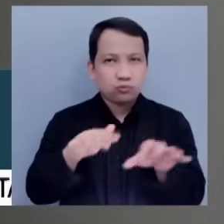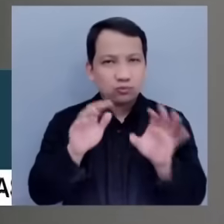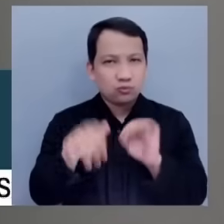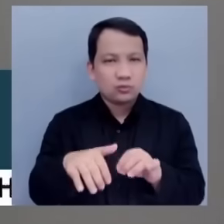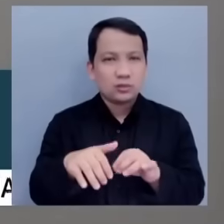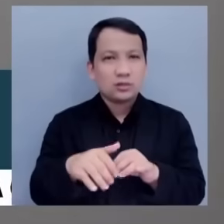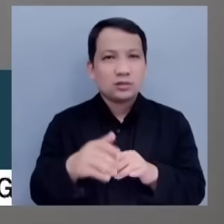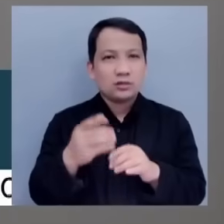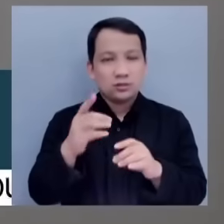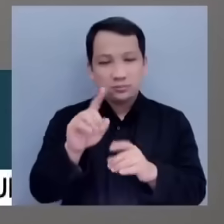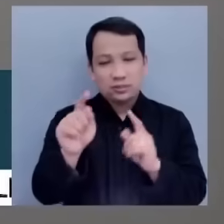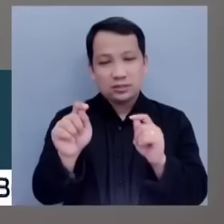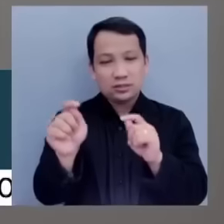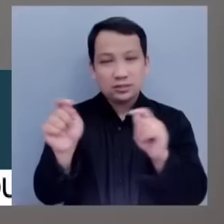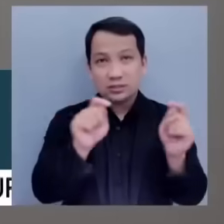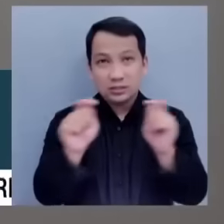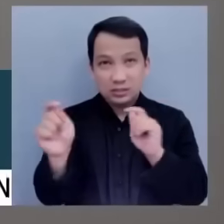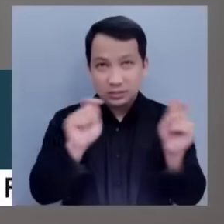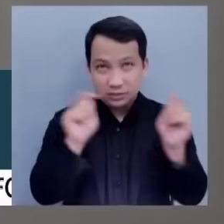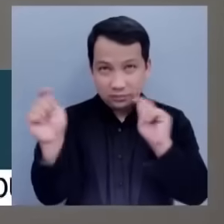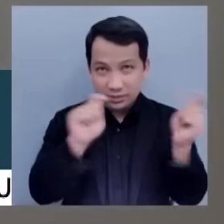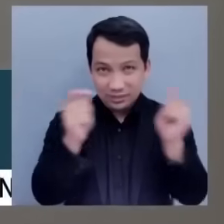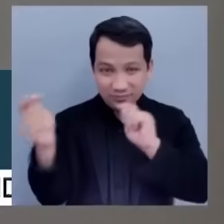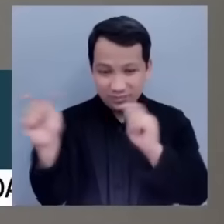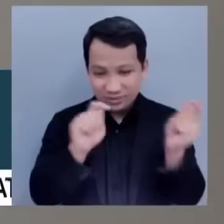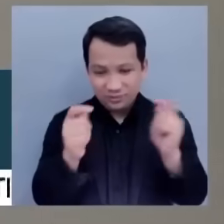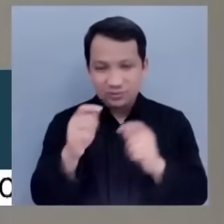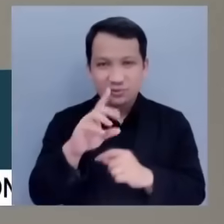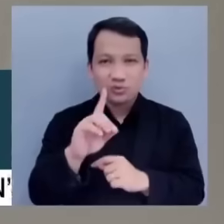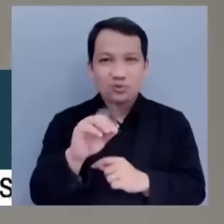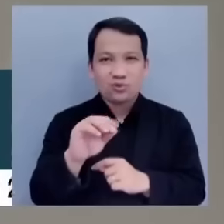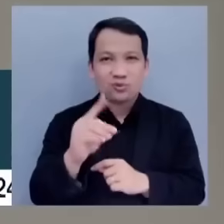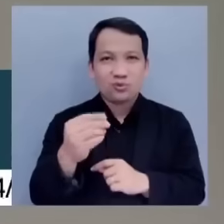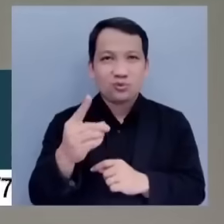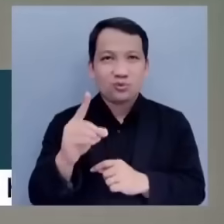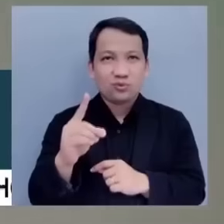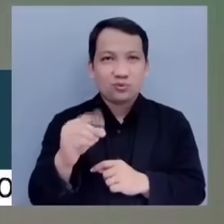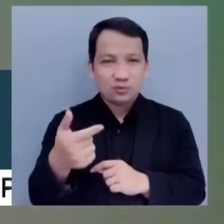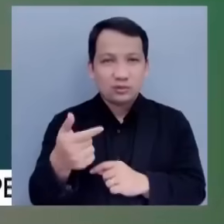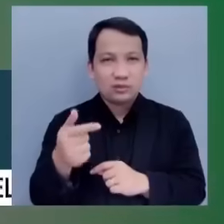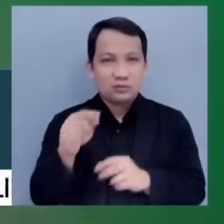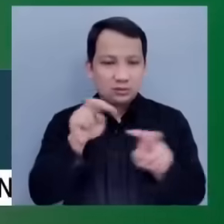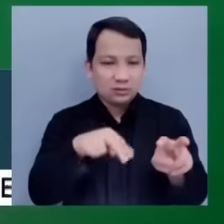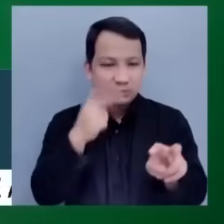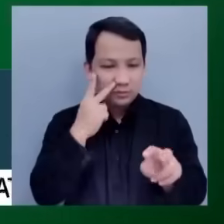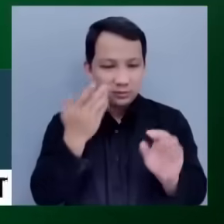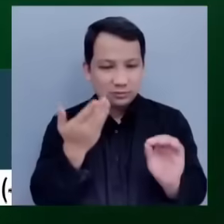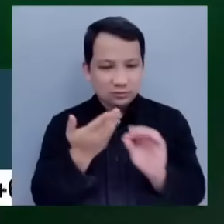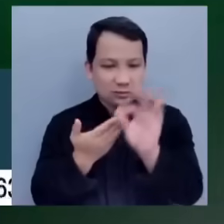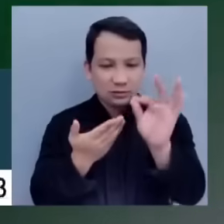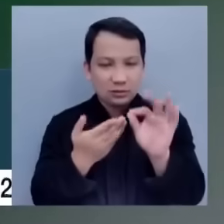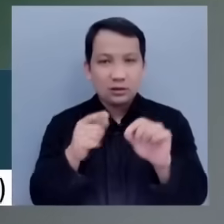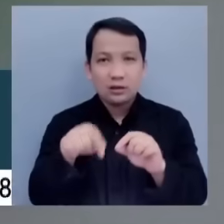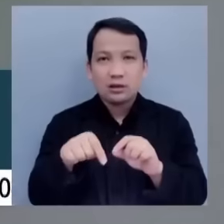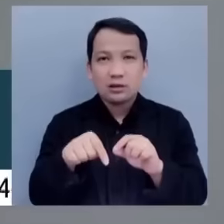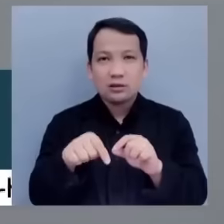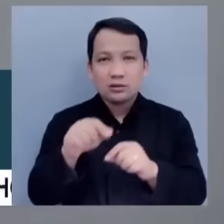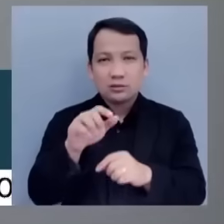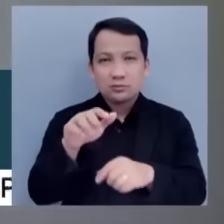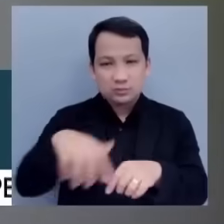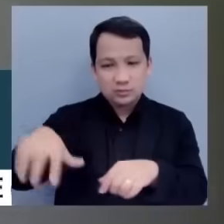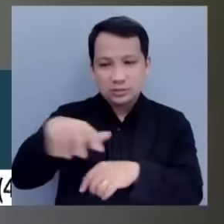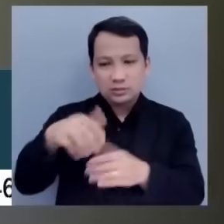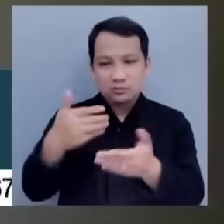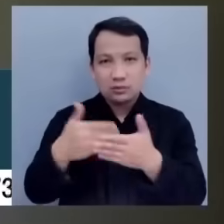depression dodong. According to the State Weather Bureau, dodong's last known location is within the vicinity of